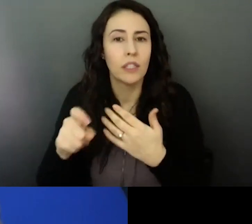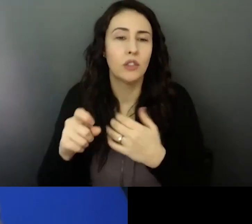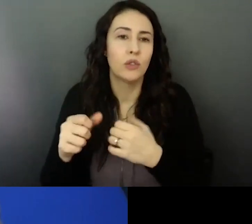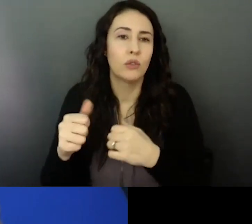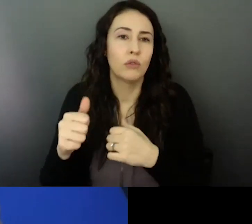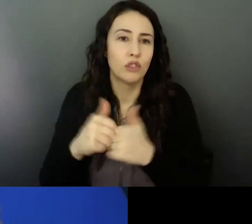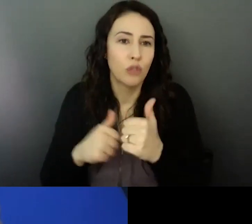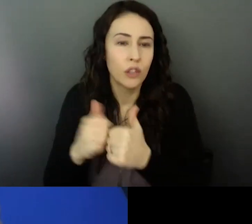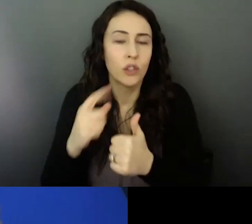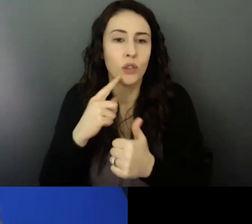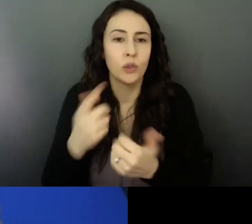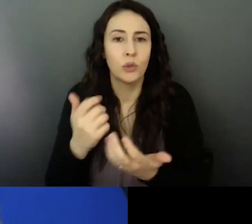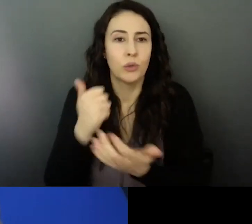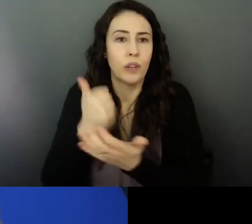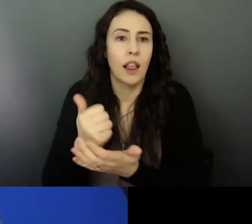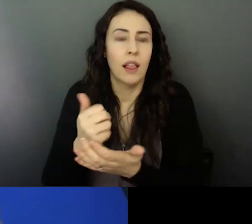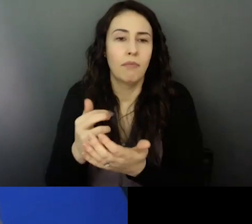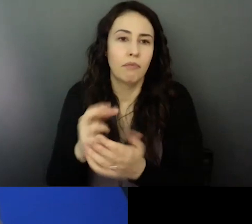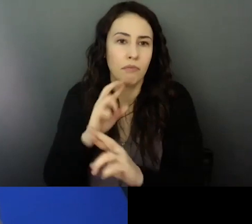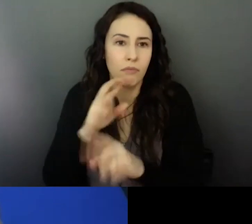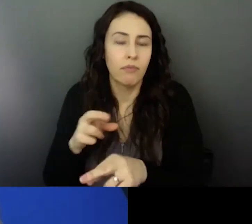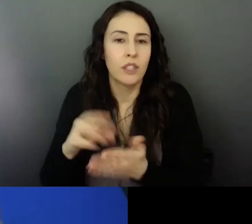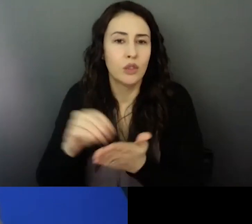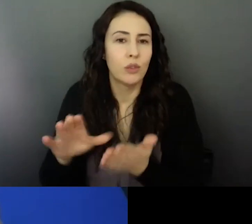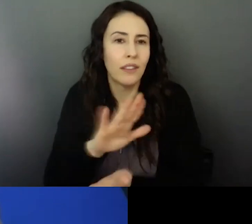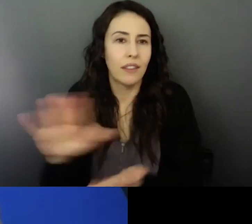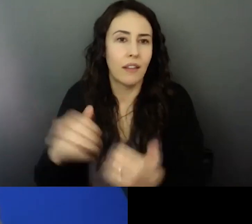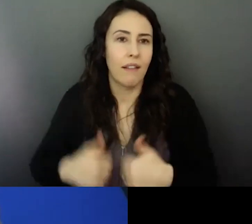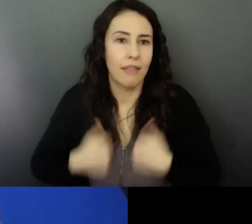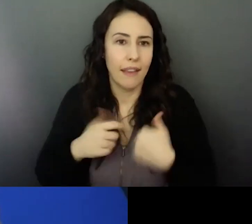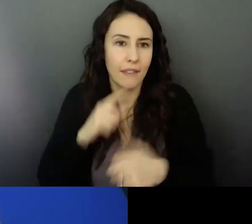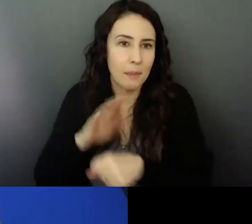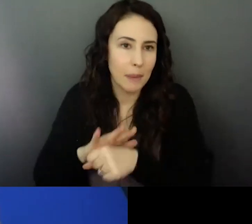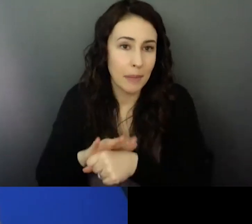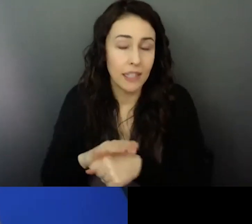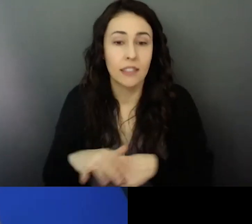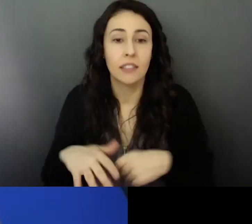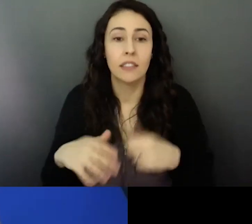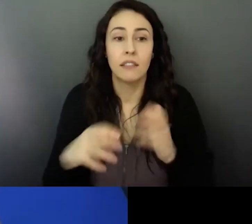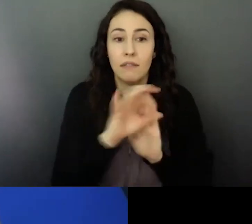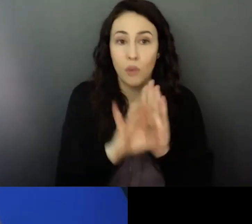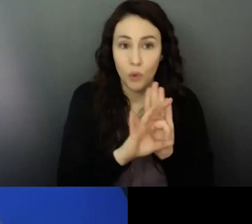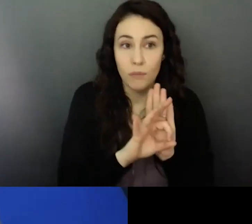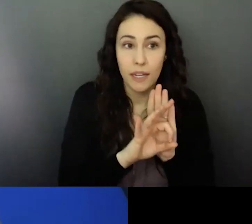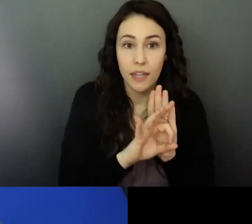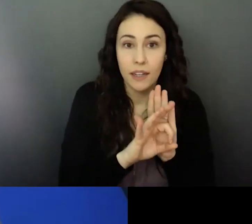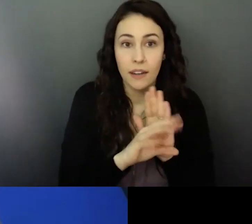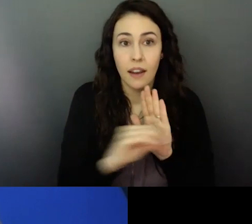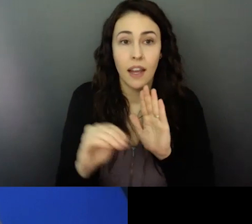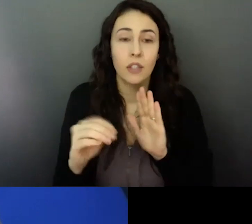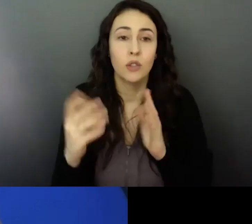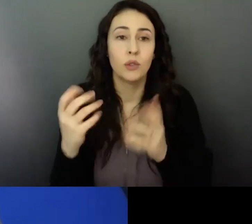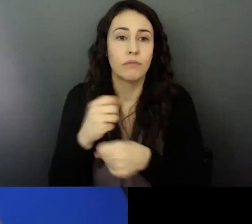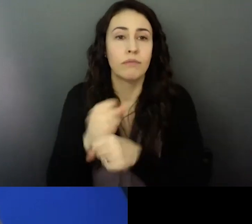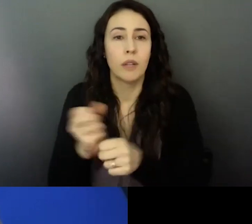learner life commitments, both in terms of the format and to create